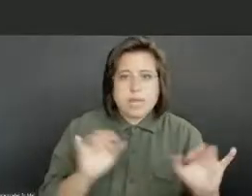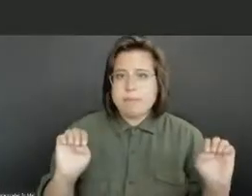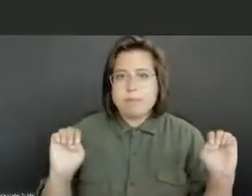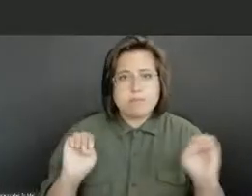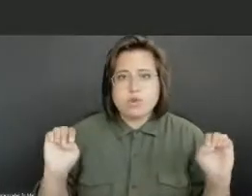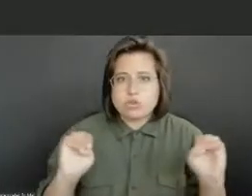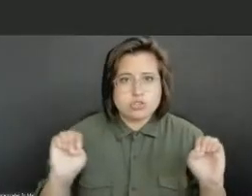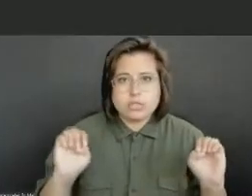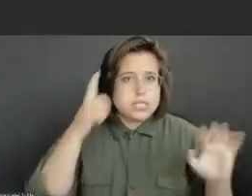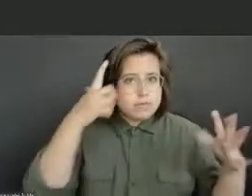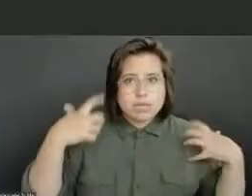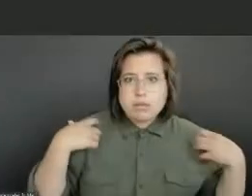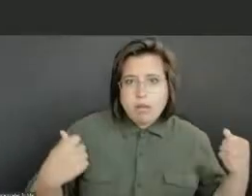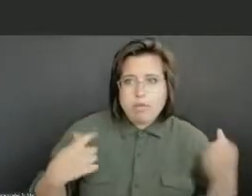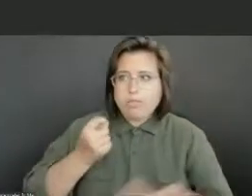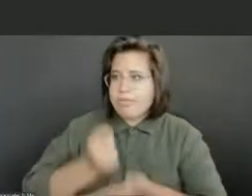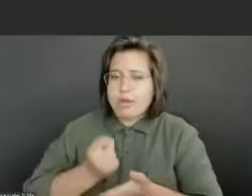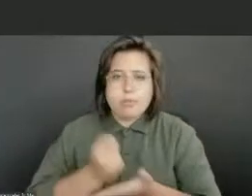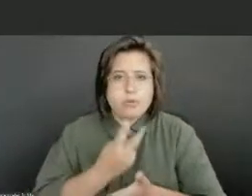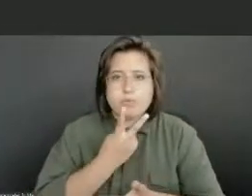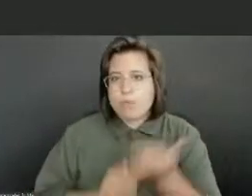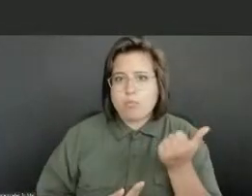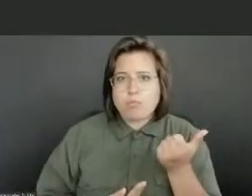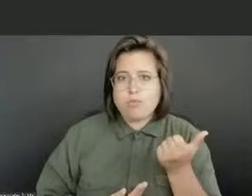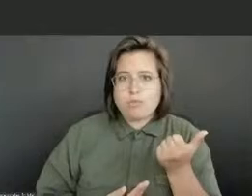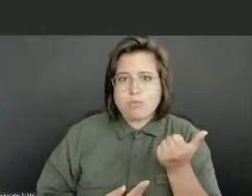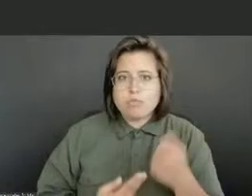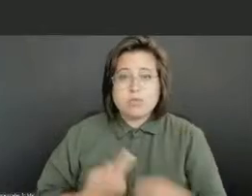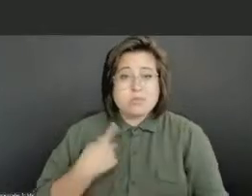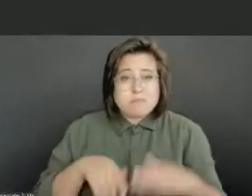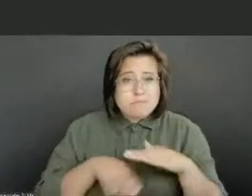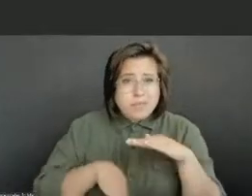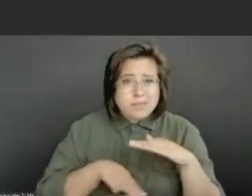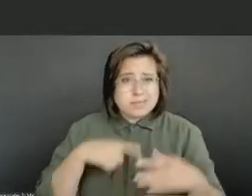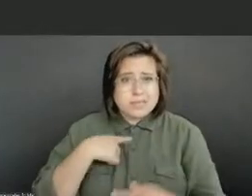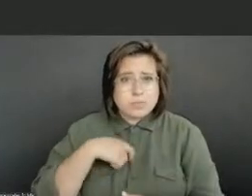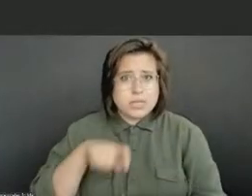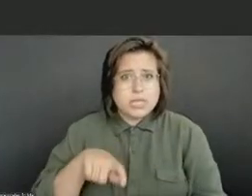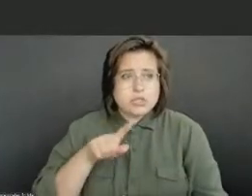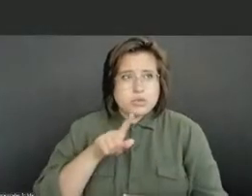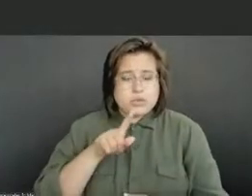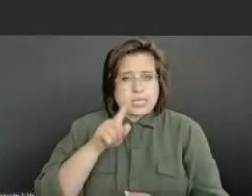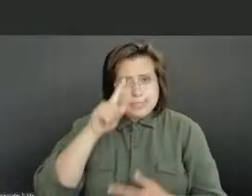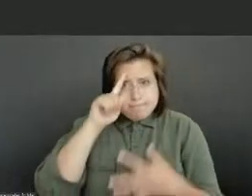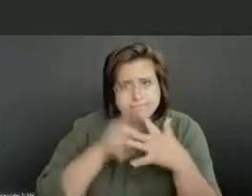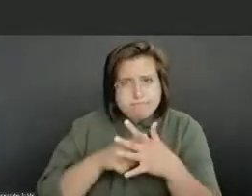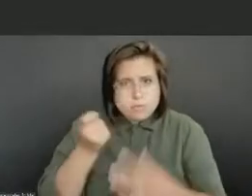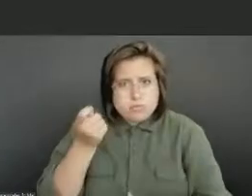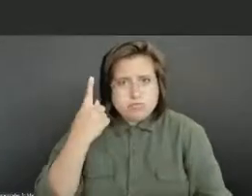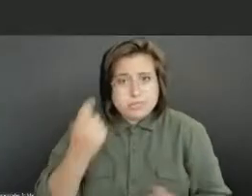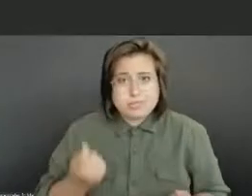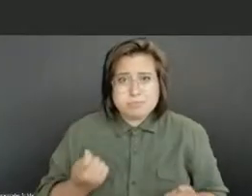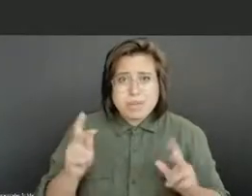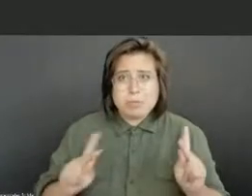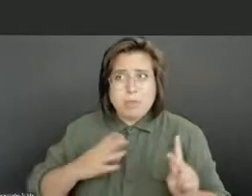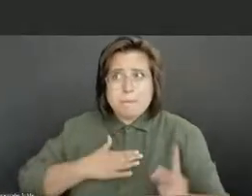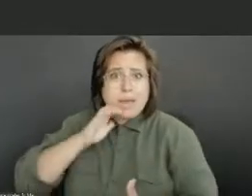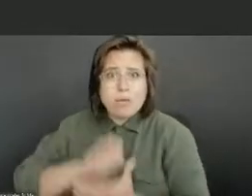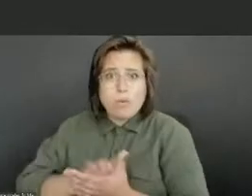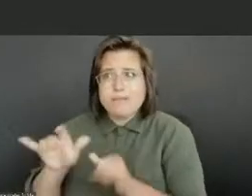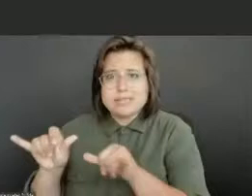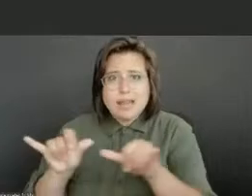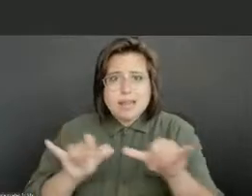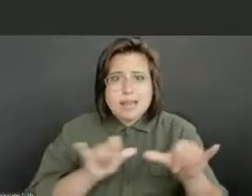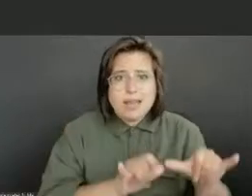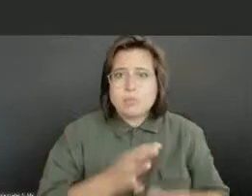the therapeutics. But we need to basically understand that there are many more people like my wife coming down